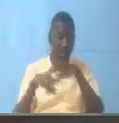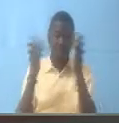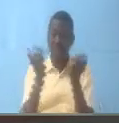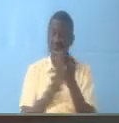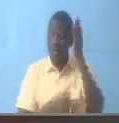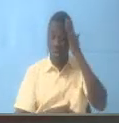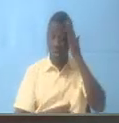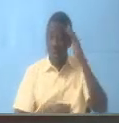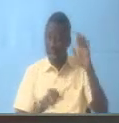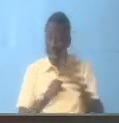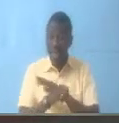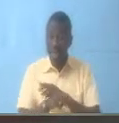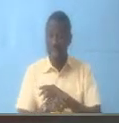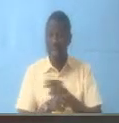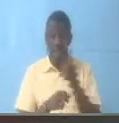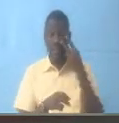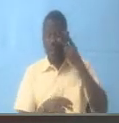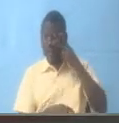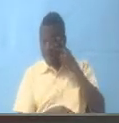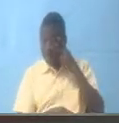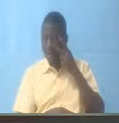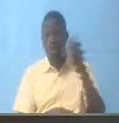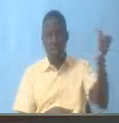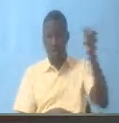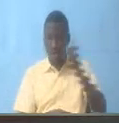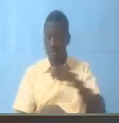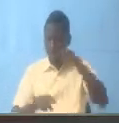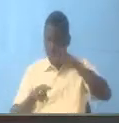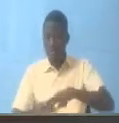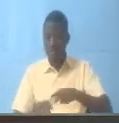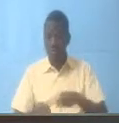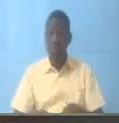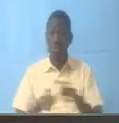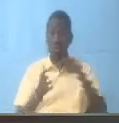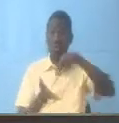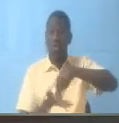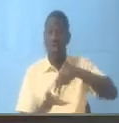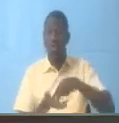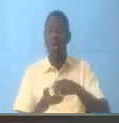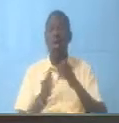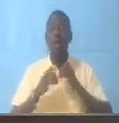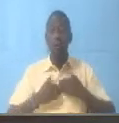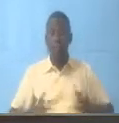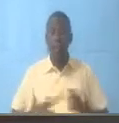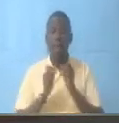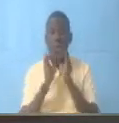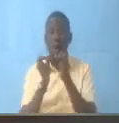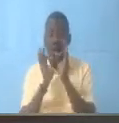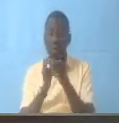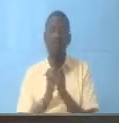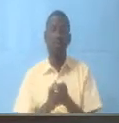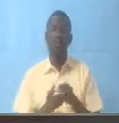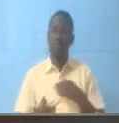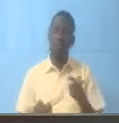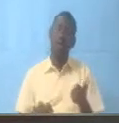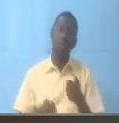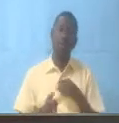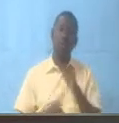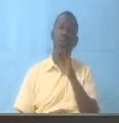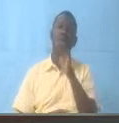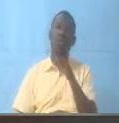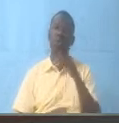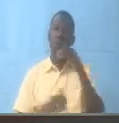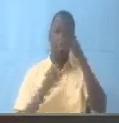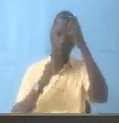themselves, and some would testify, others would just sit and see what was happening. We called the police, I think members of the armed